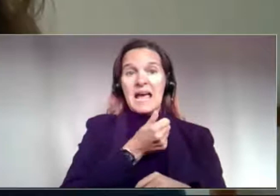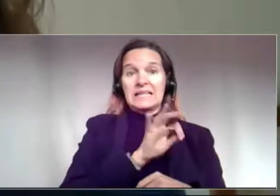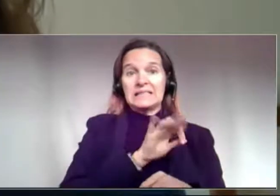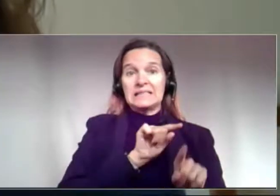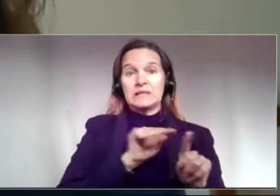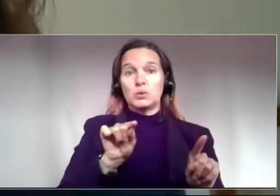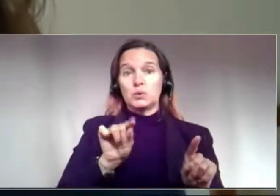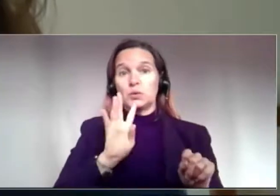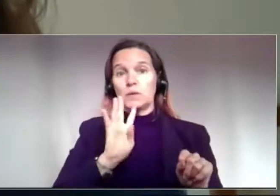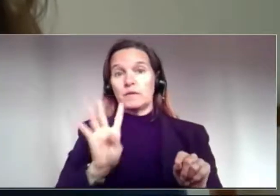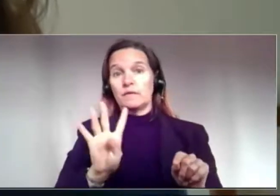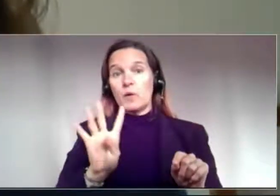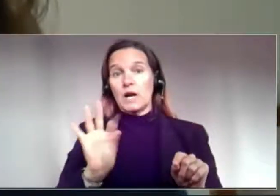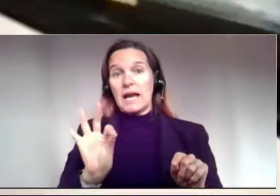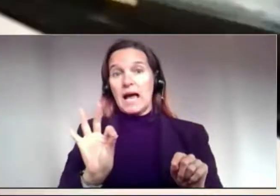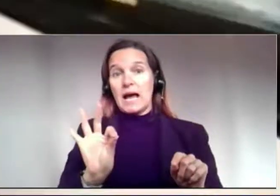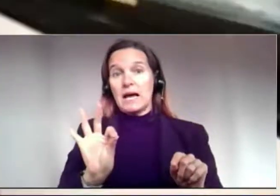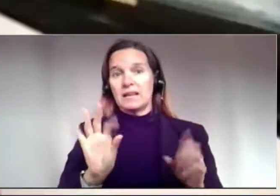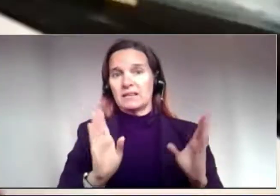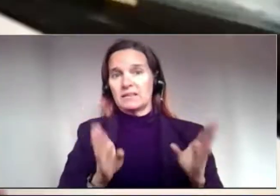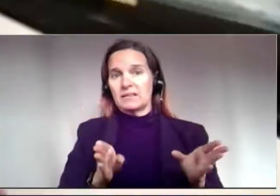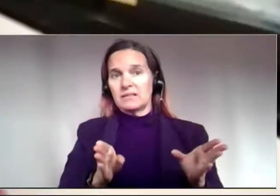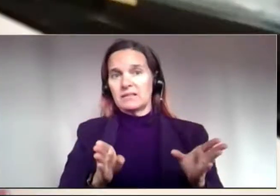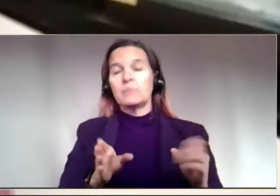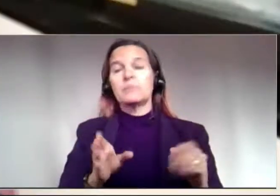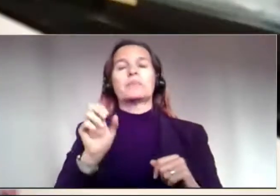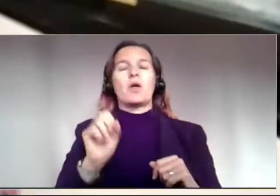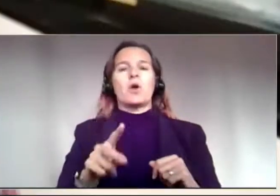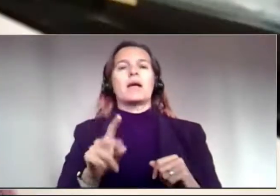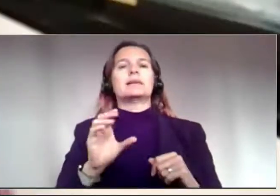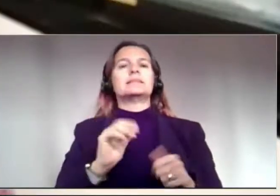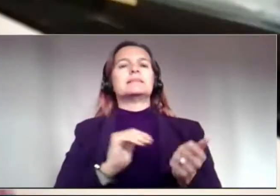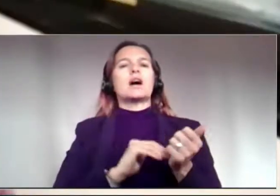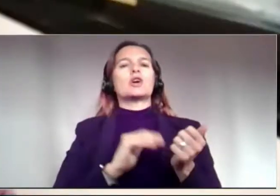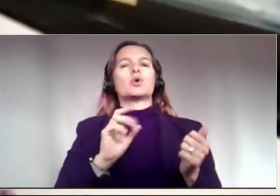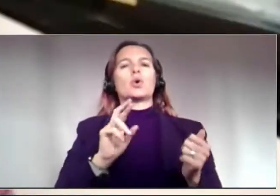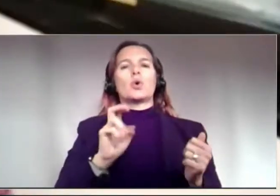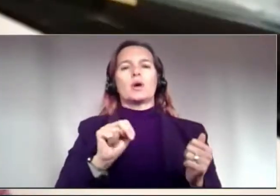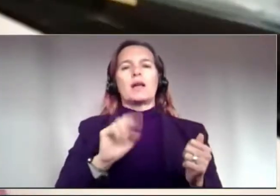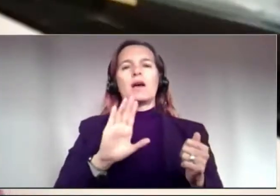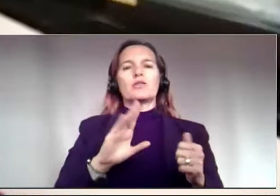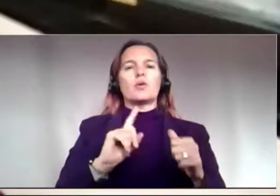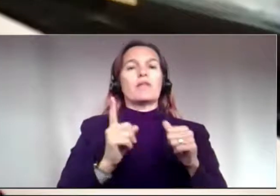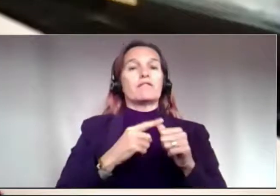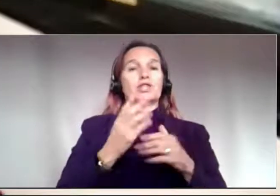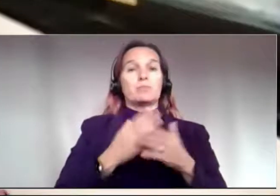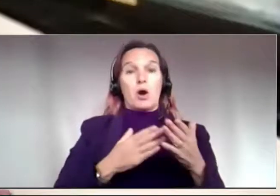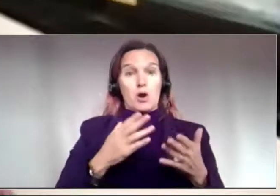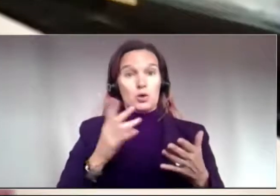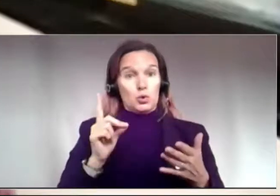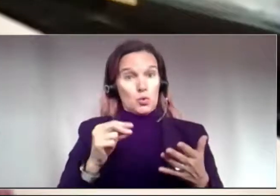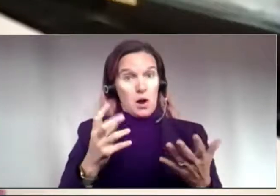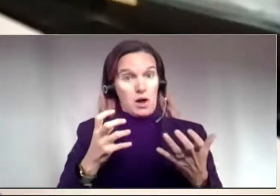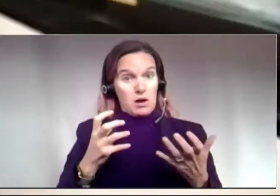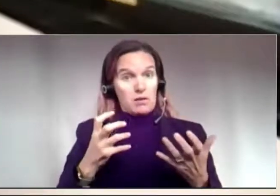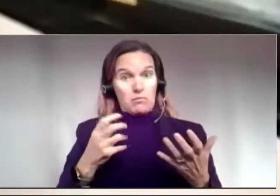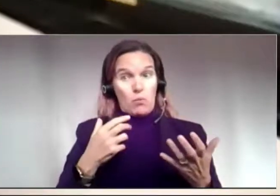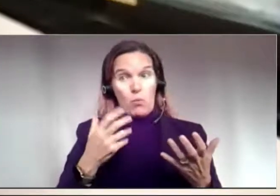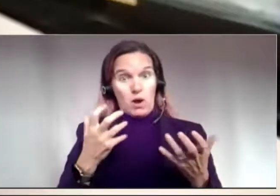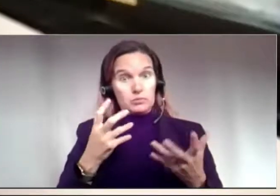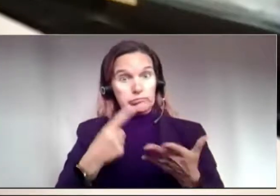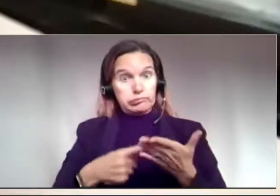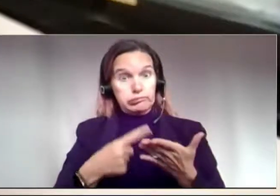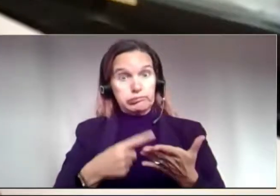49? Well, your first part of your question, do I have anything to say about the gatherings? I have a lot to say, but I